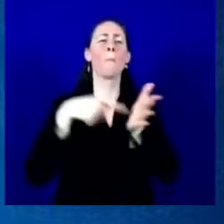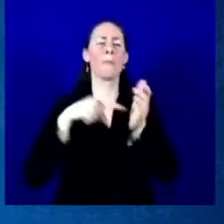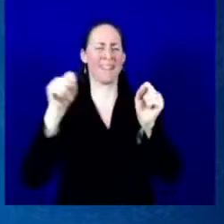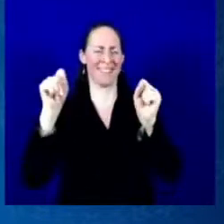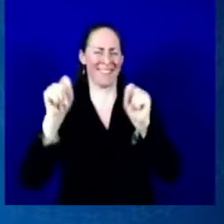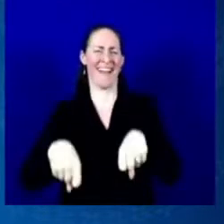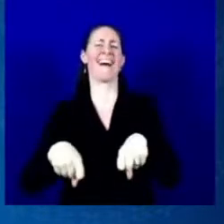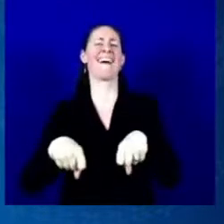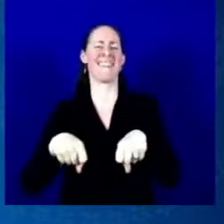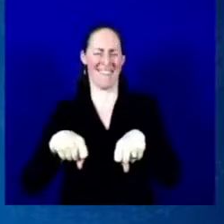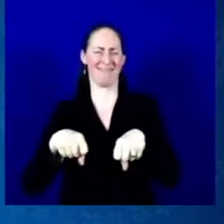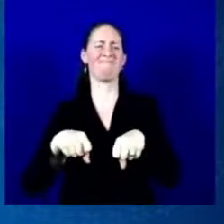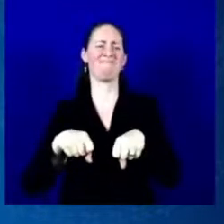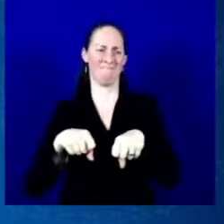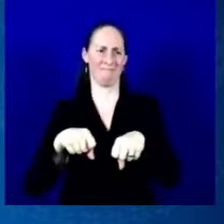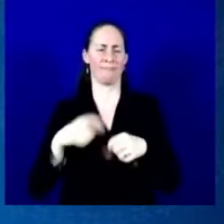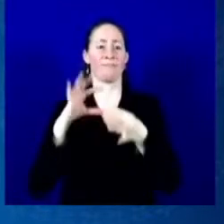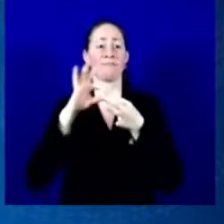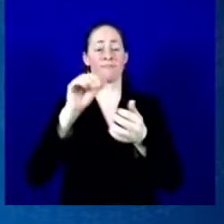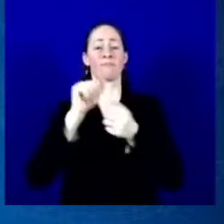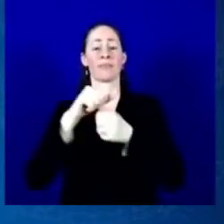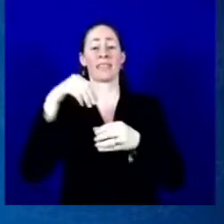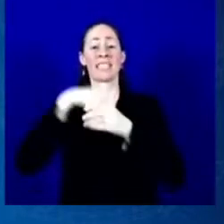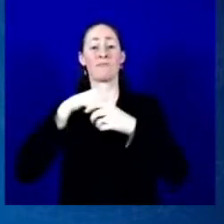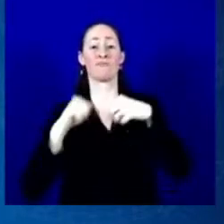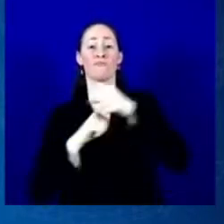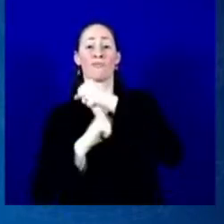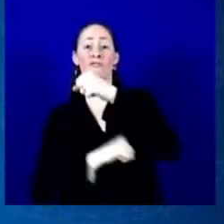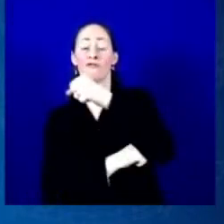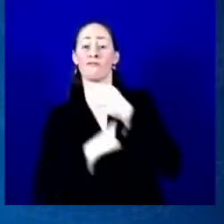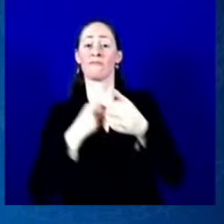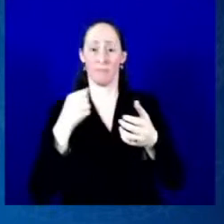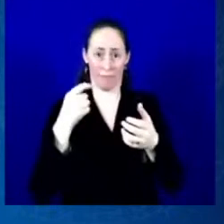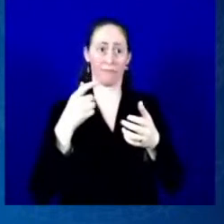Jobs Plan do not require a college degree.